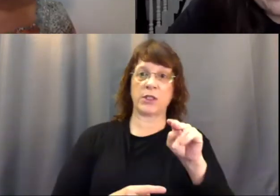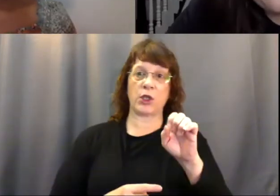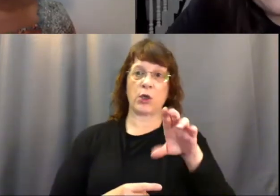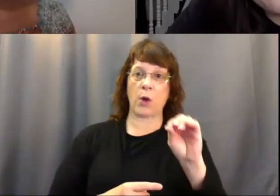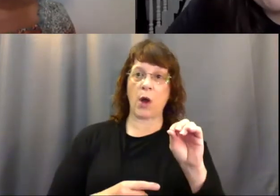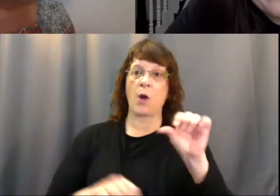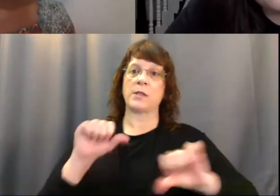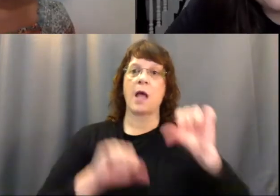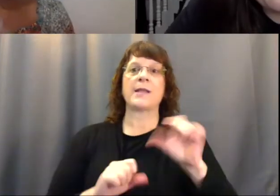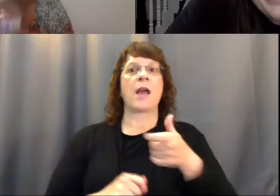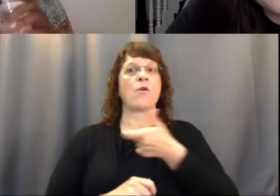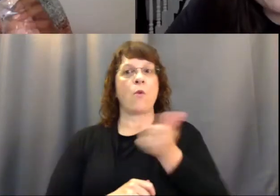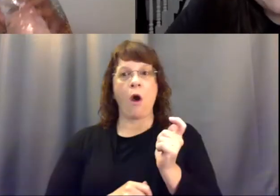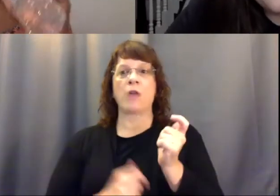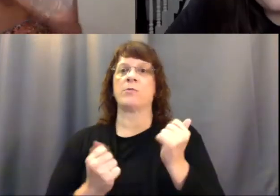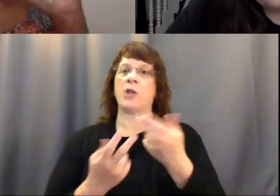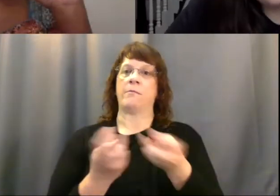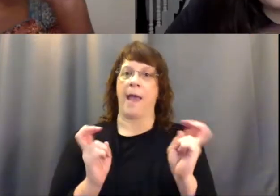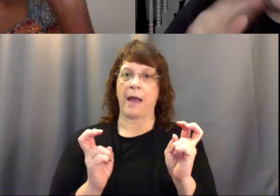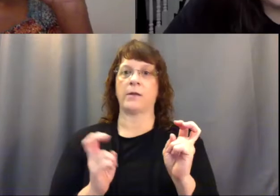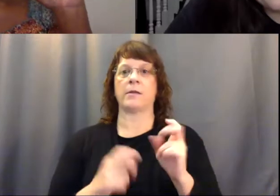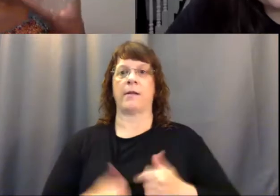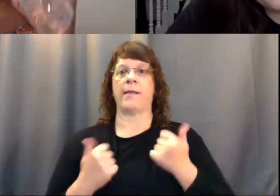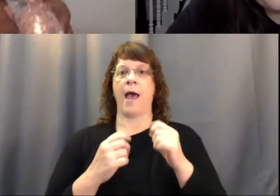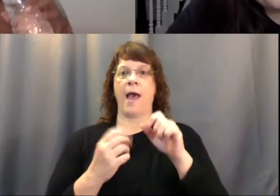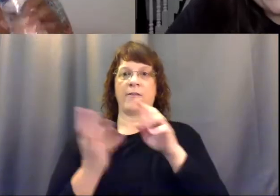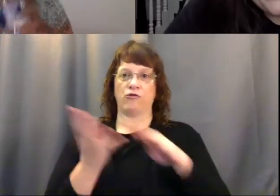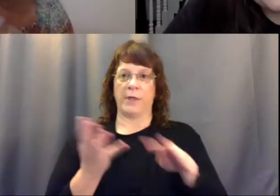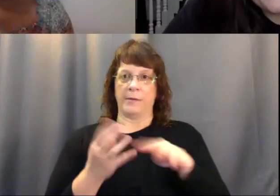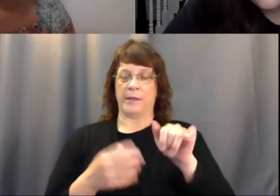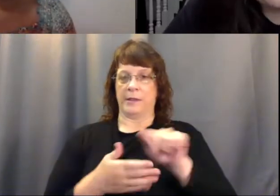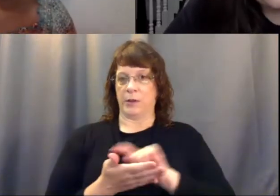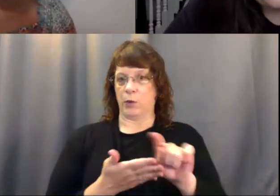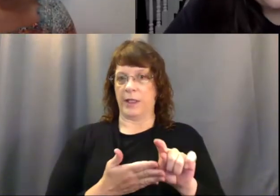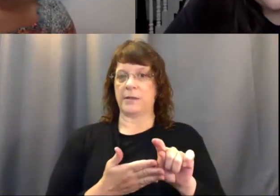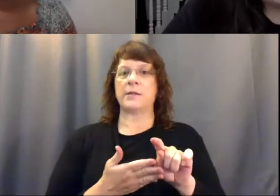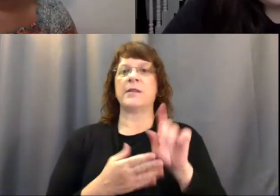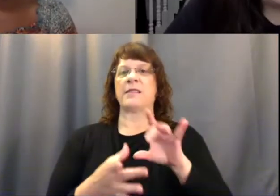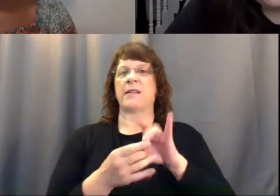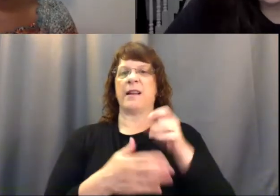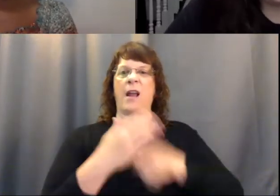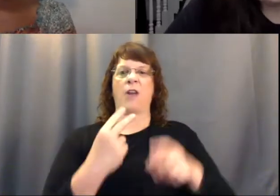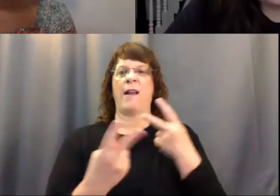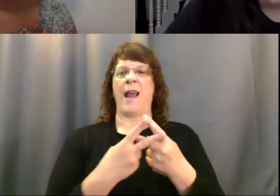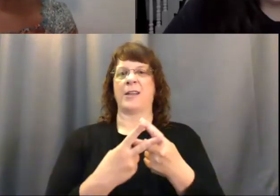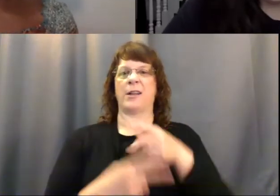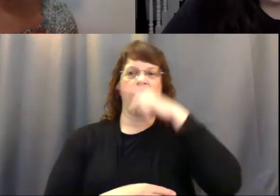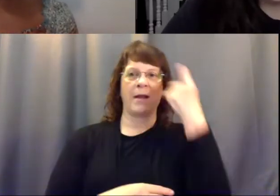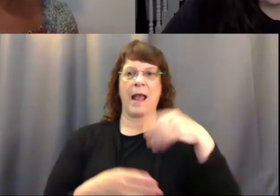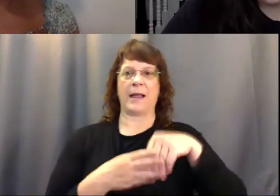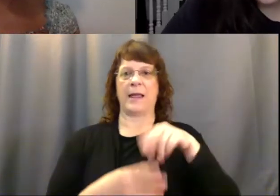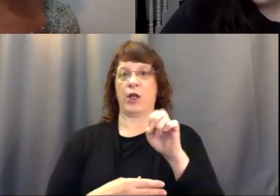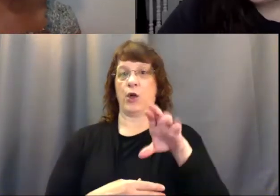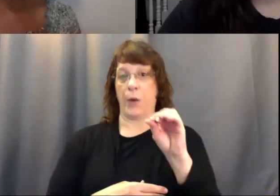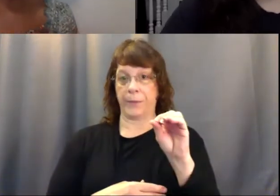of the live streams and panels that they've had this week. And that's all linked under that hashtag. It's been just super powerful and wonderful